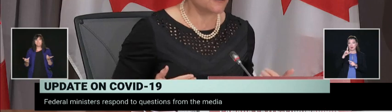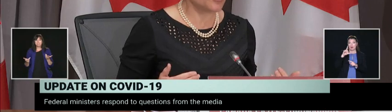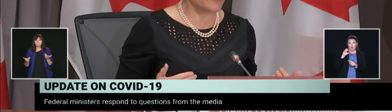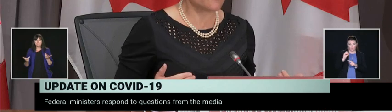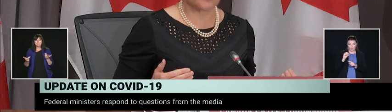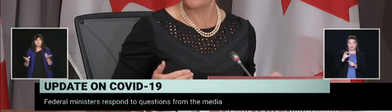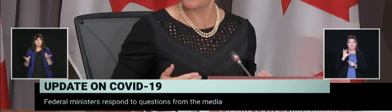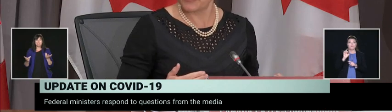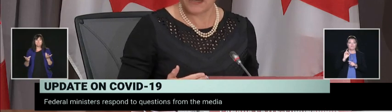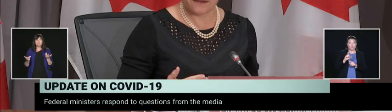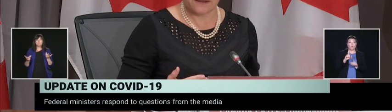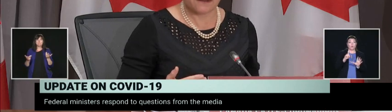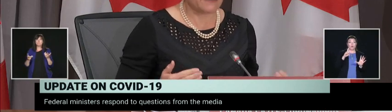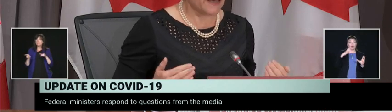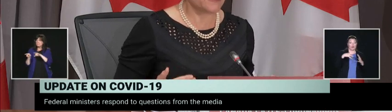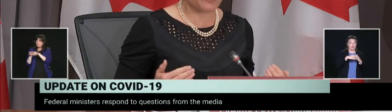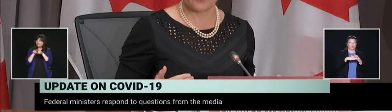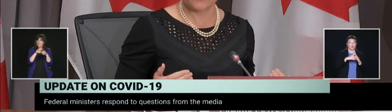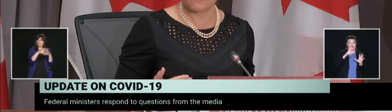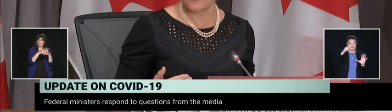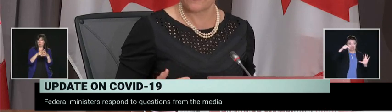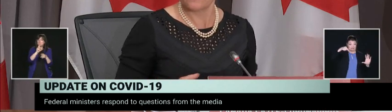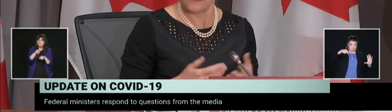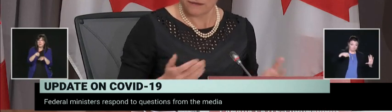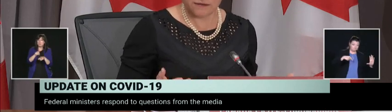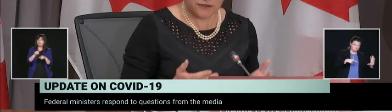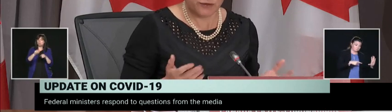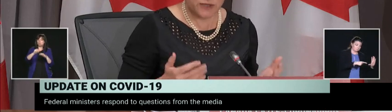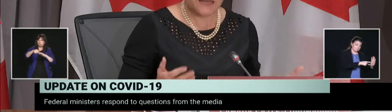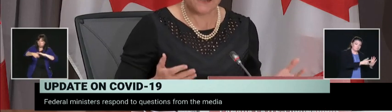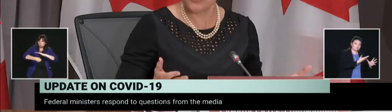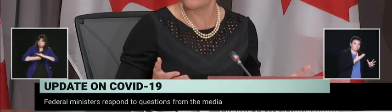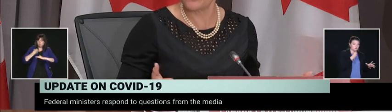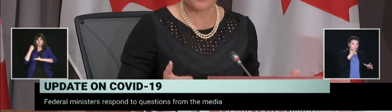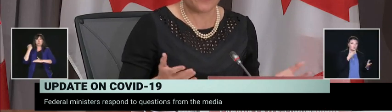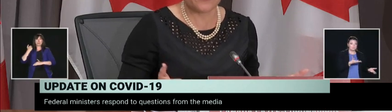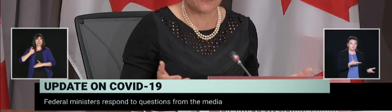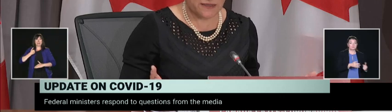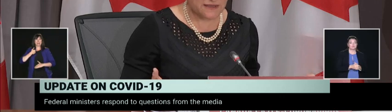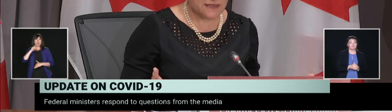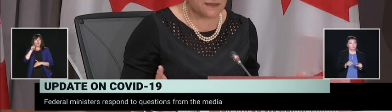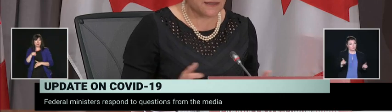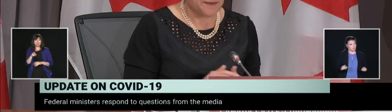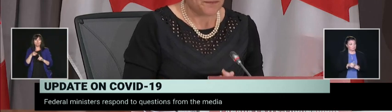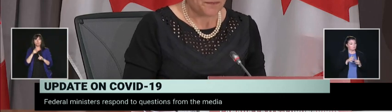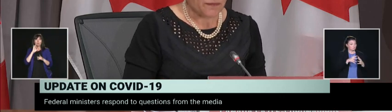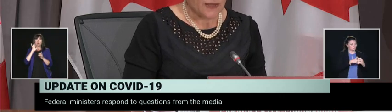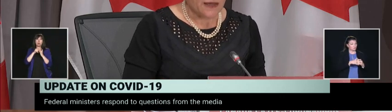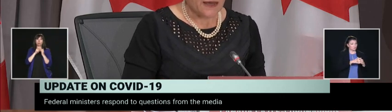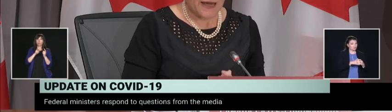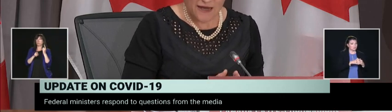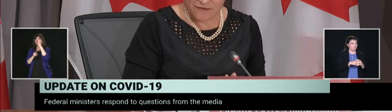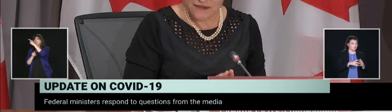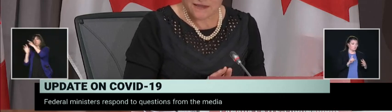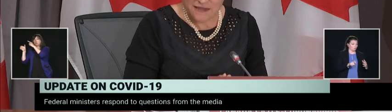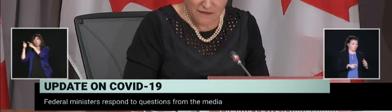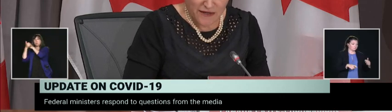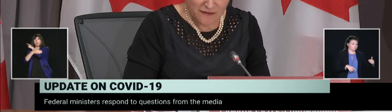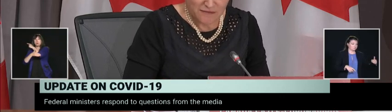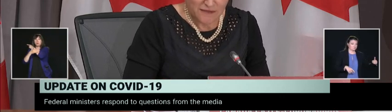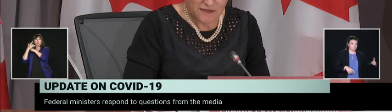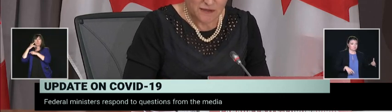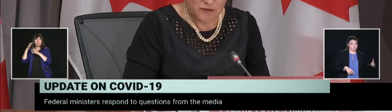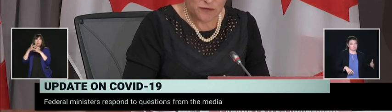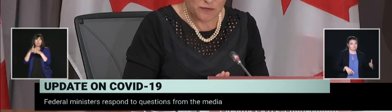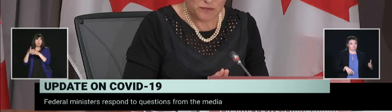Americans need to travel through Canada as part of their, you know, to get to another part of the United States. Having said